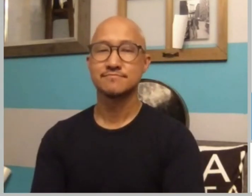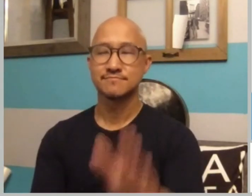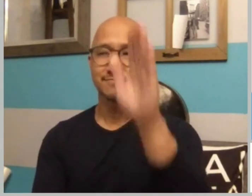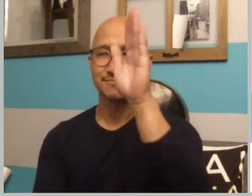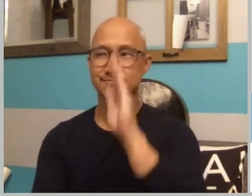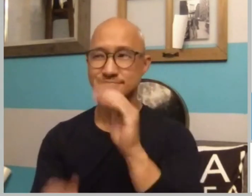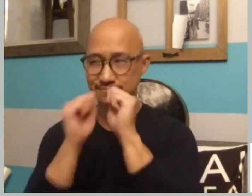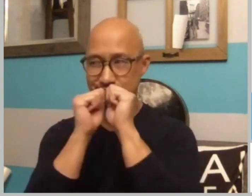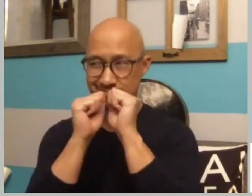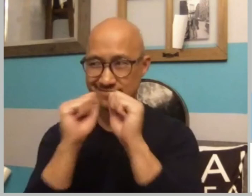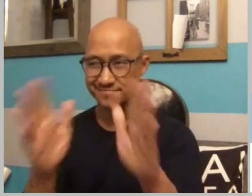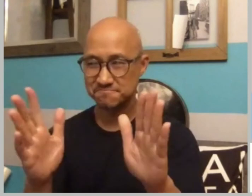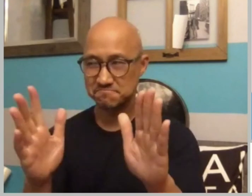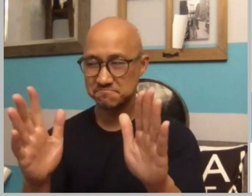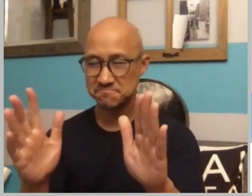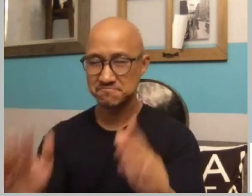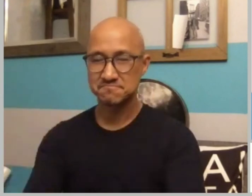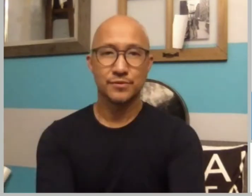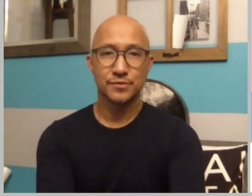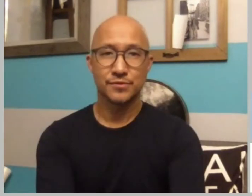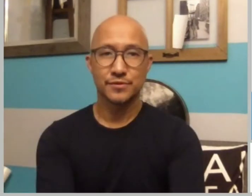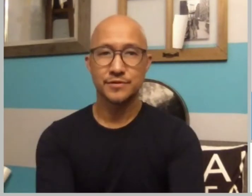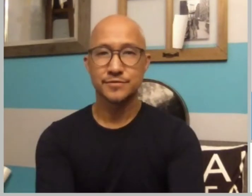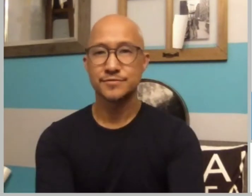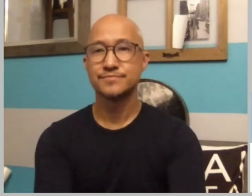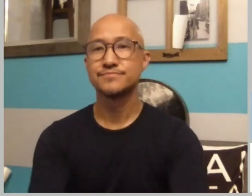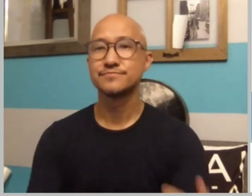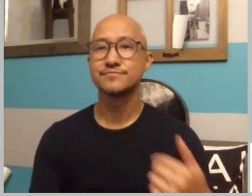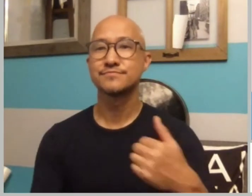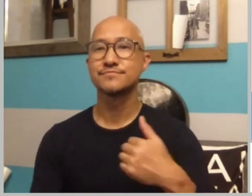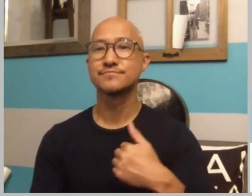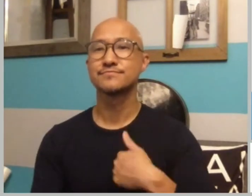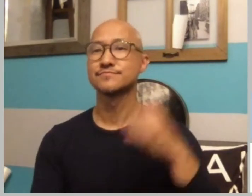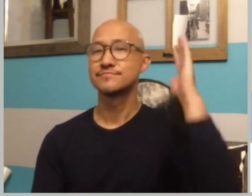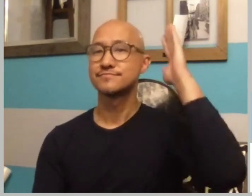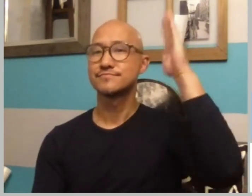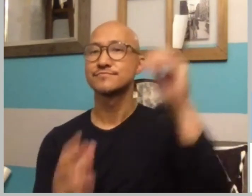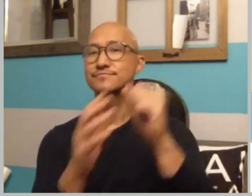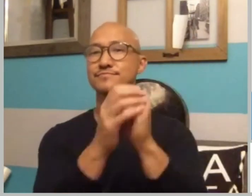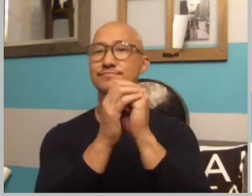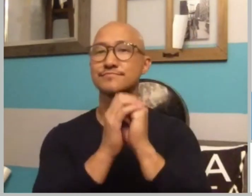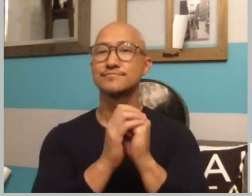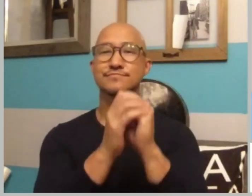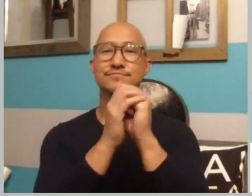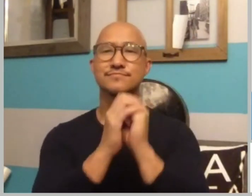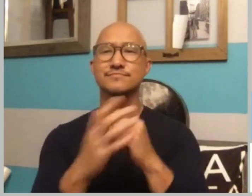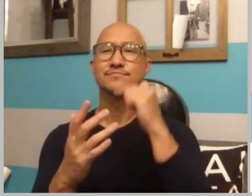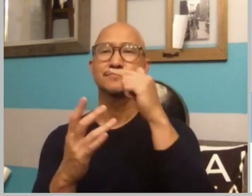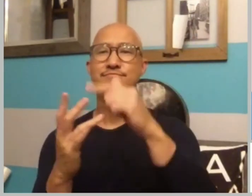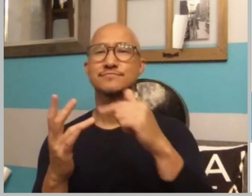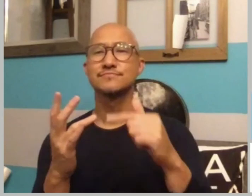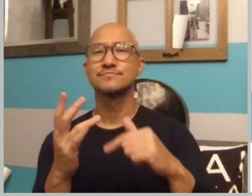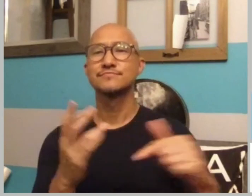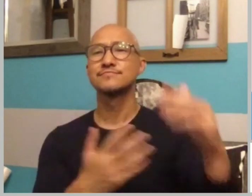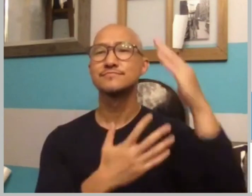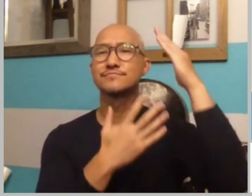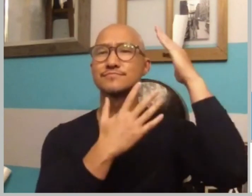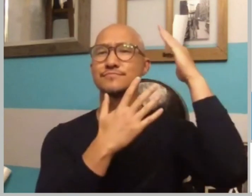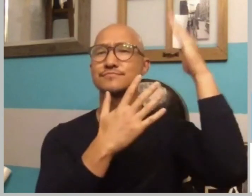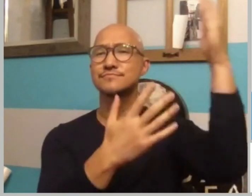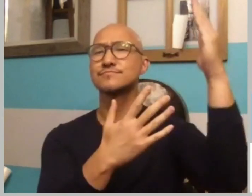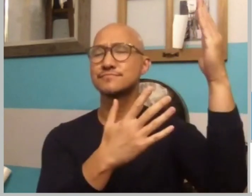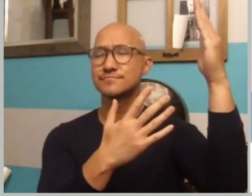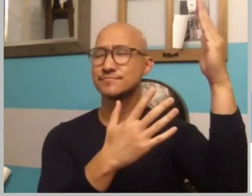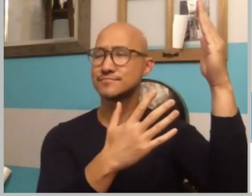all, and we'll break out now. And I will praise you, O Lord, among the nations. I